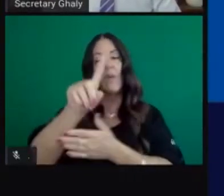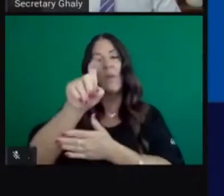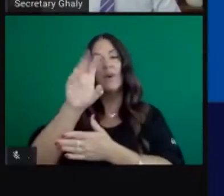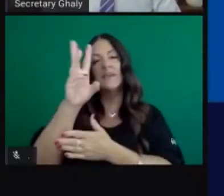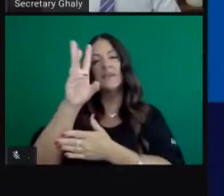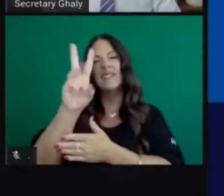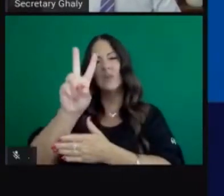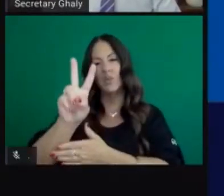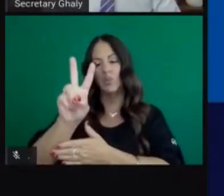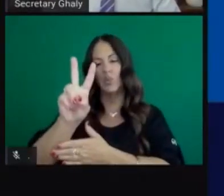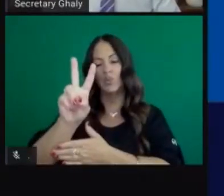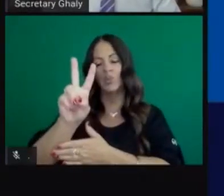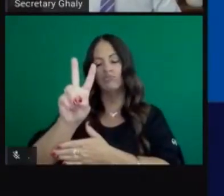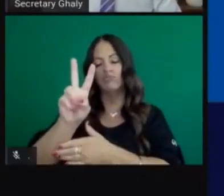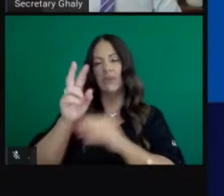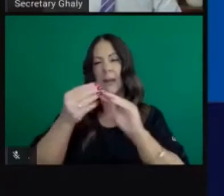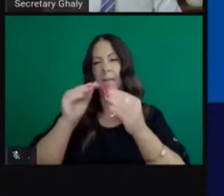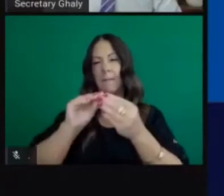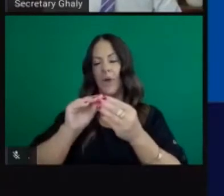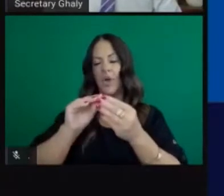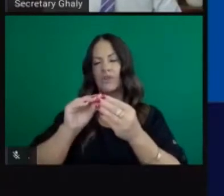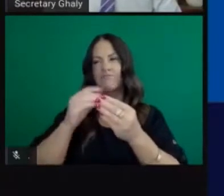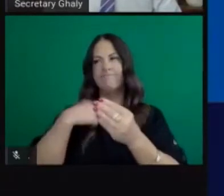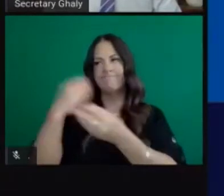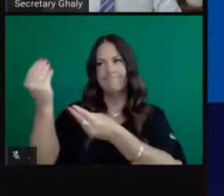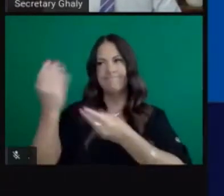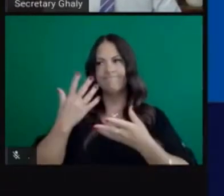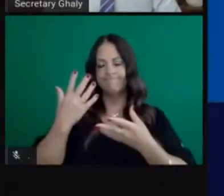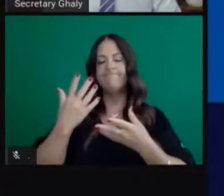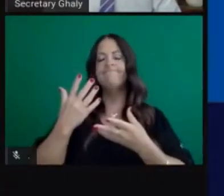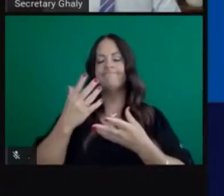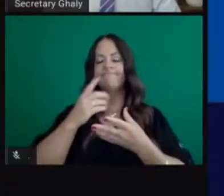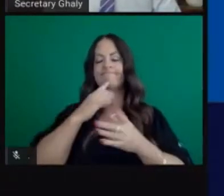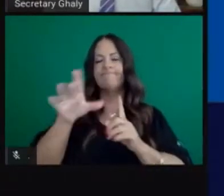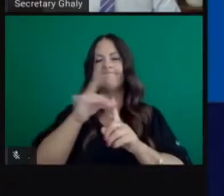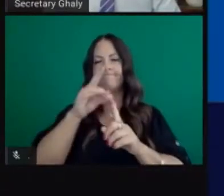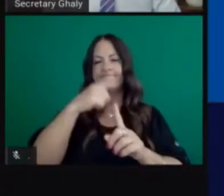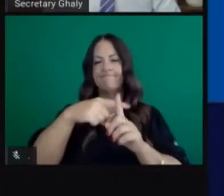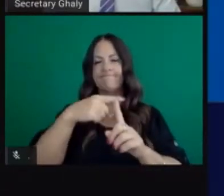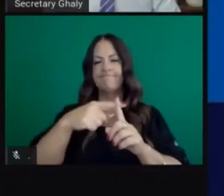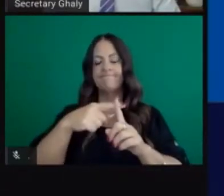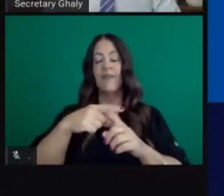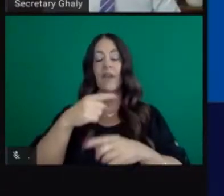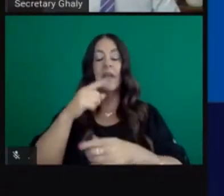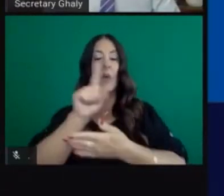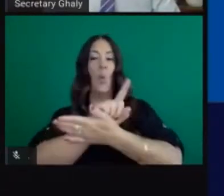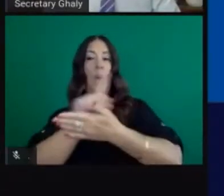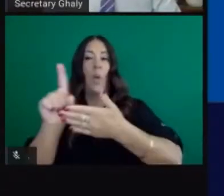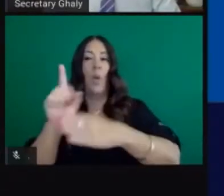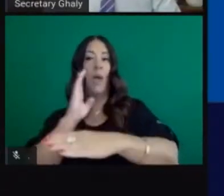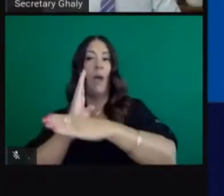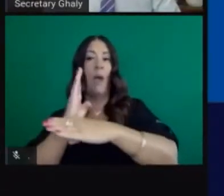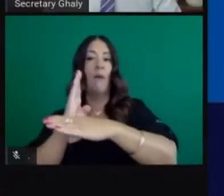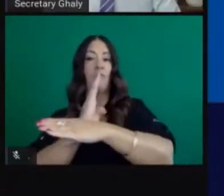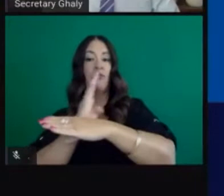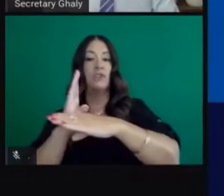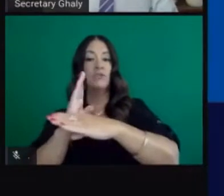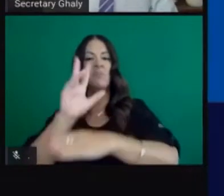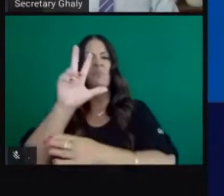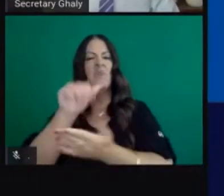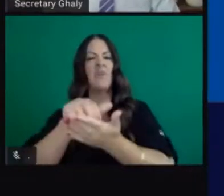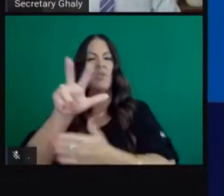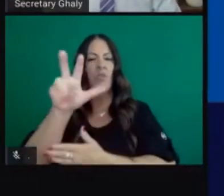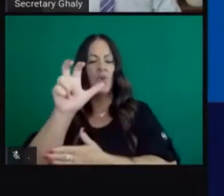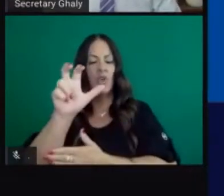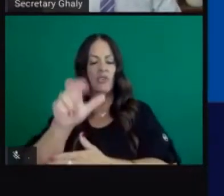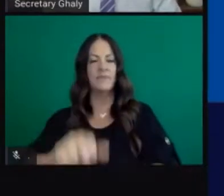2,162 cases reported today. Again, our 7-day average of 3,300. I'll tell